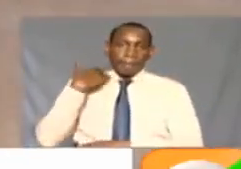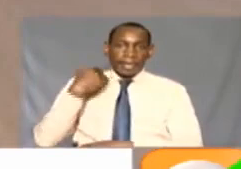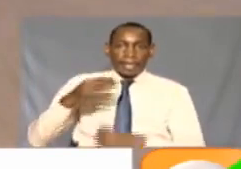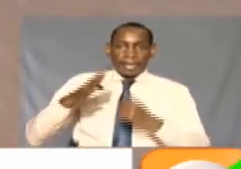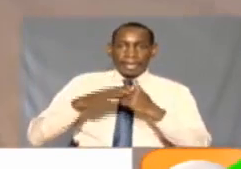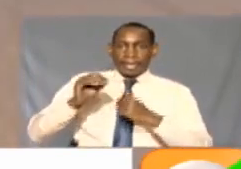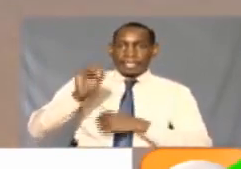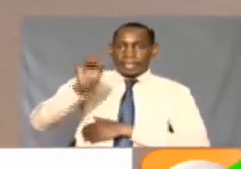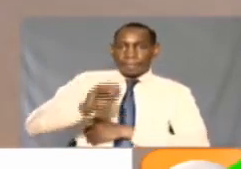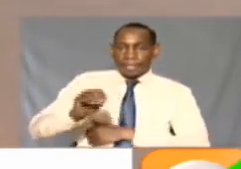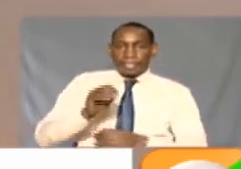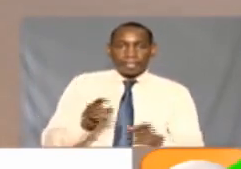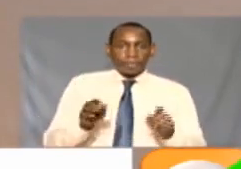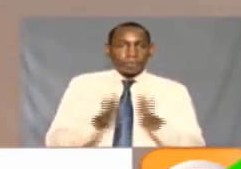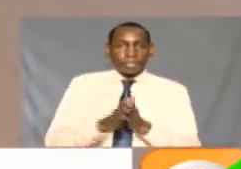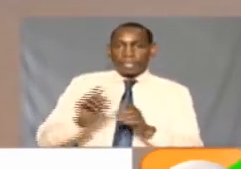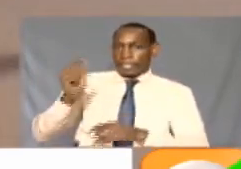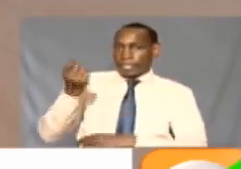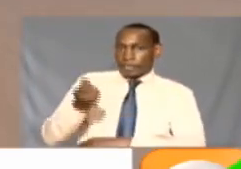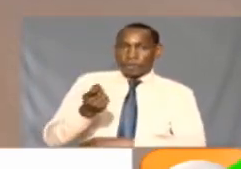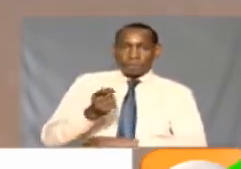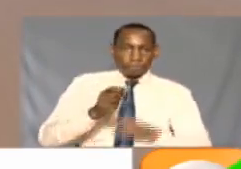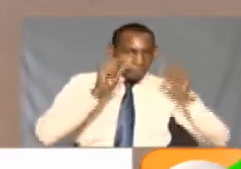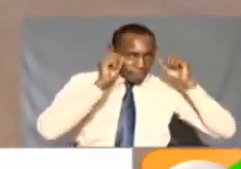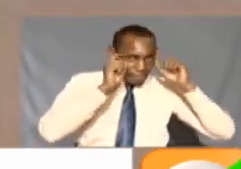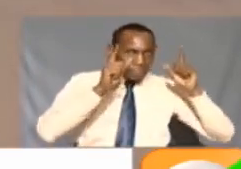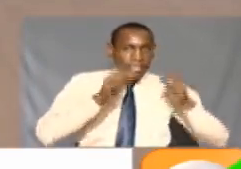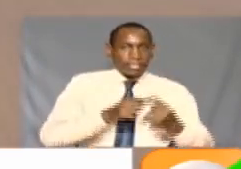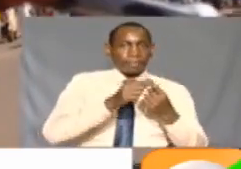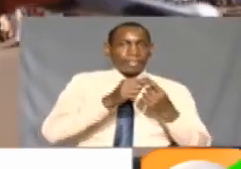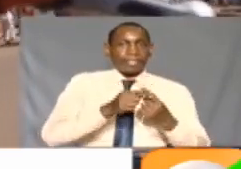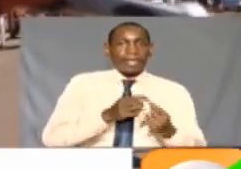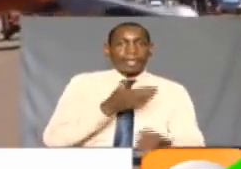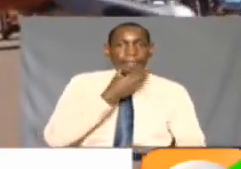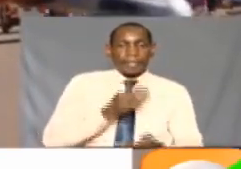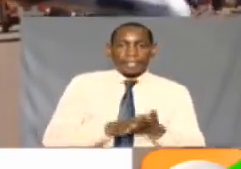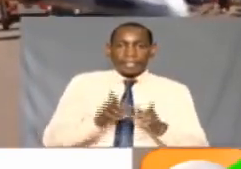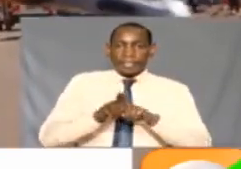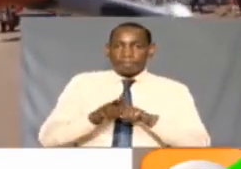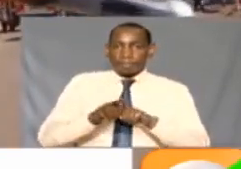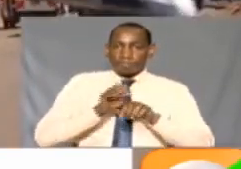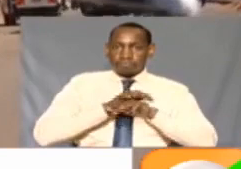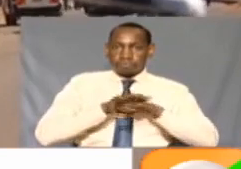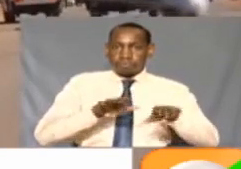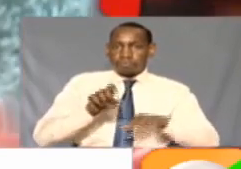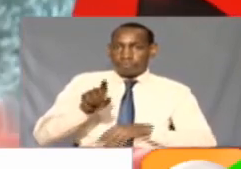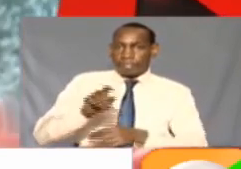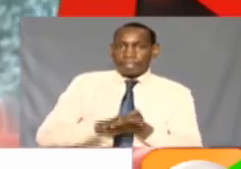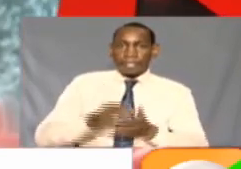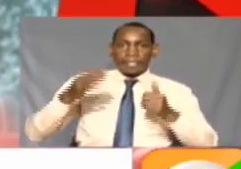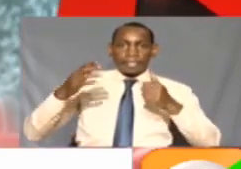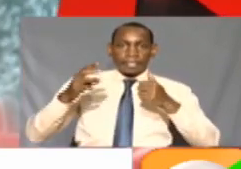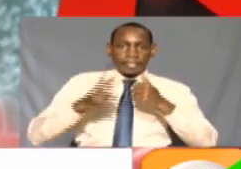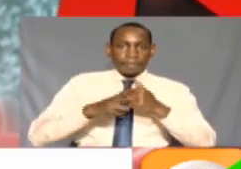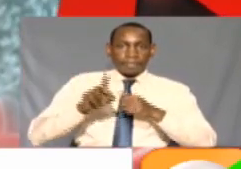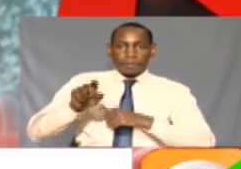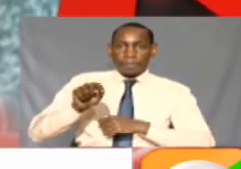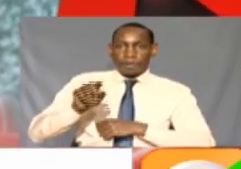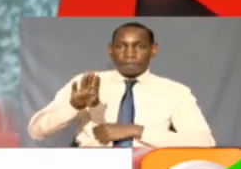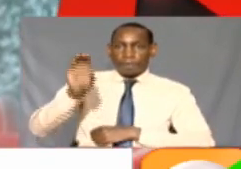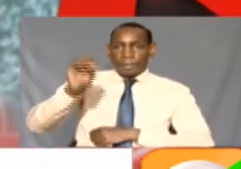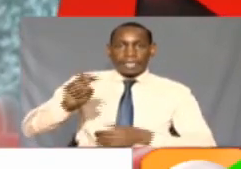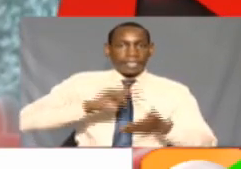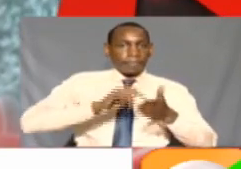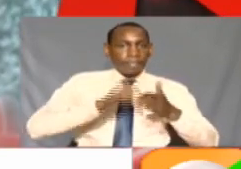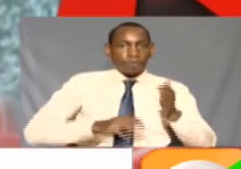90%. With a low awareness among men especially, the national viral load suppression is at 71.7%. This